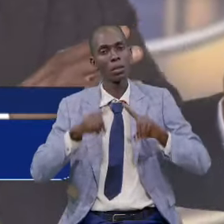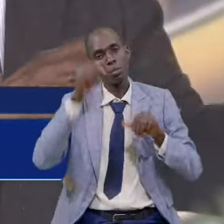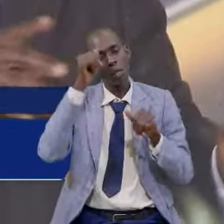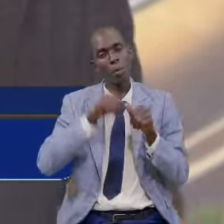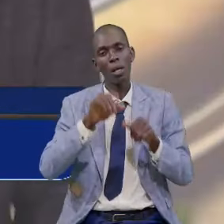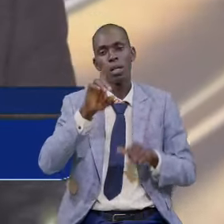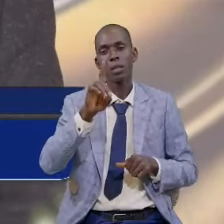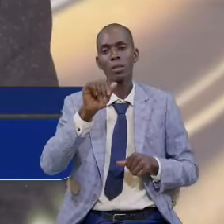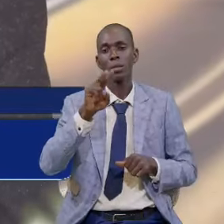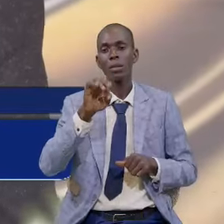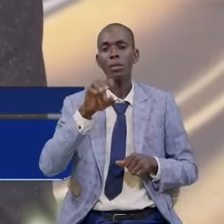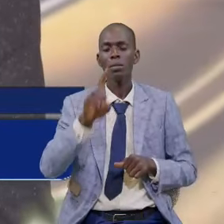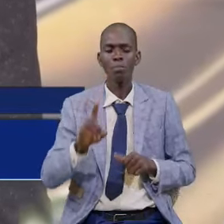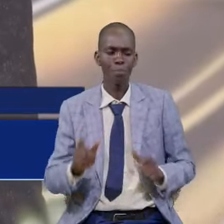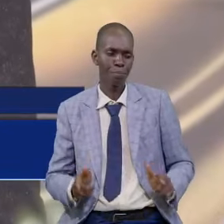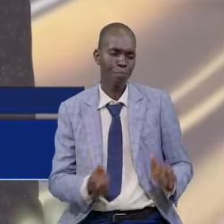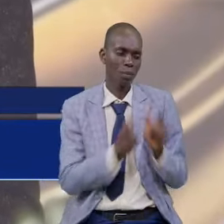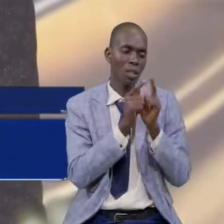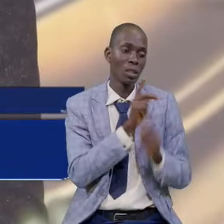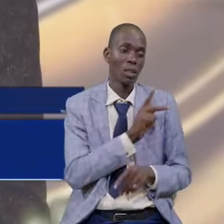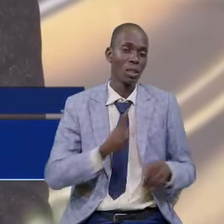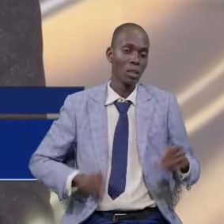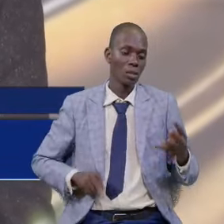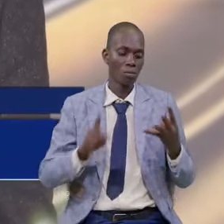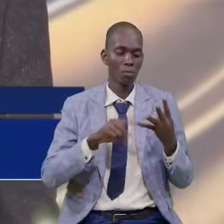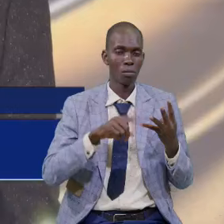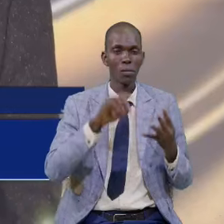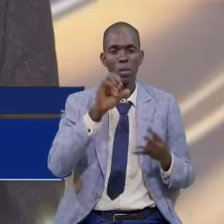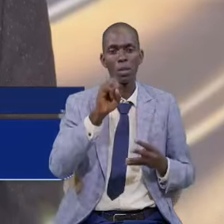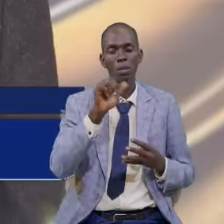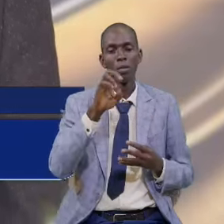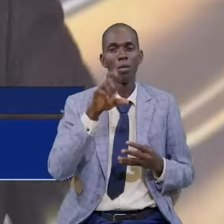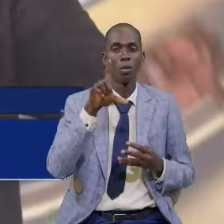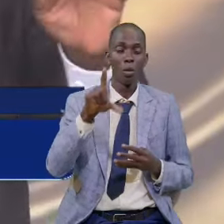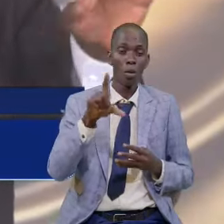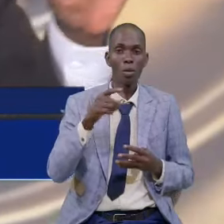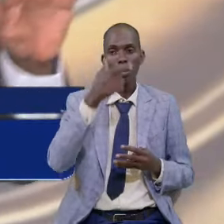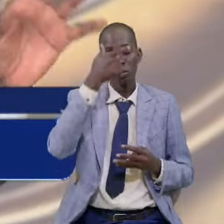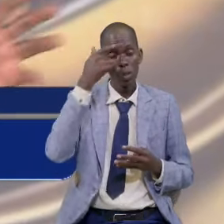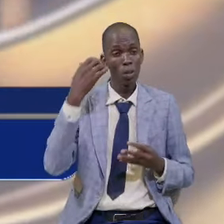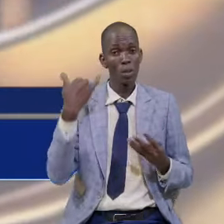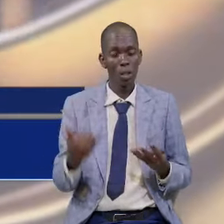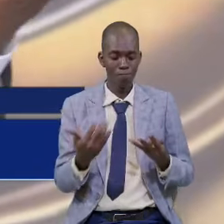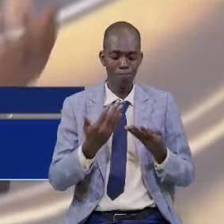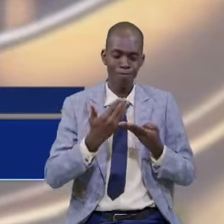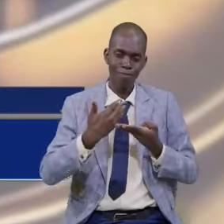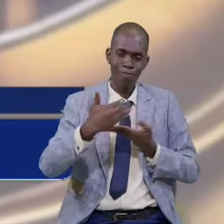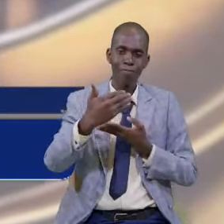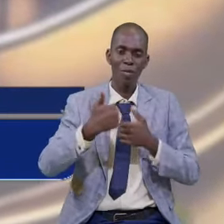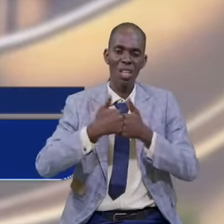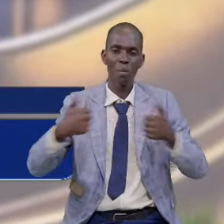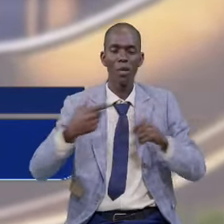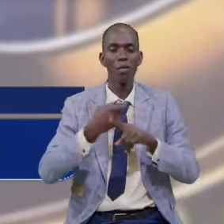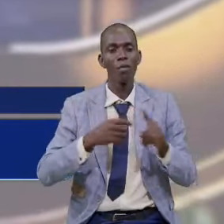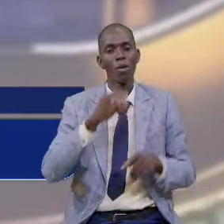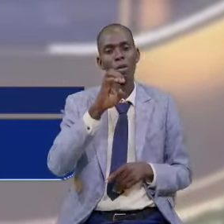Saul, because he parted ways with Eliab. There are, if you have something to live